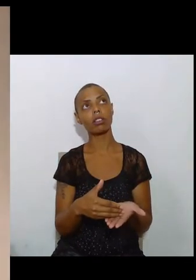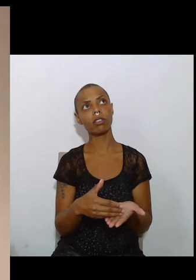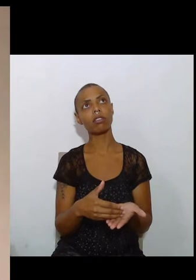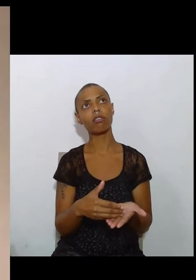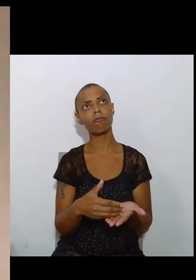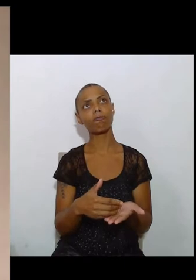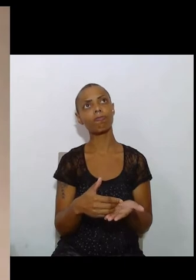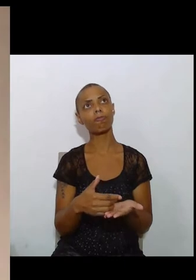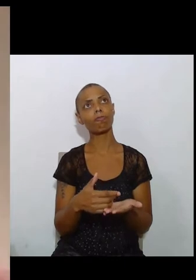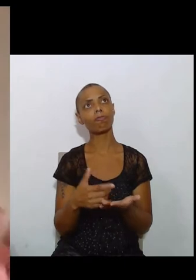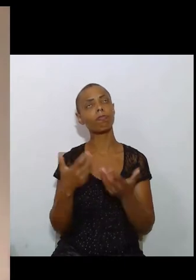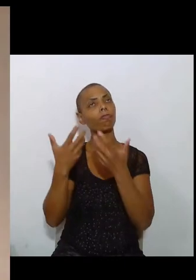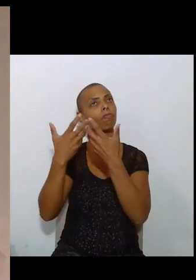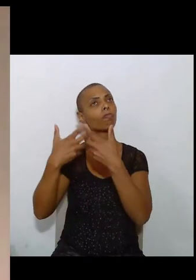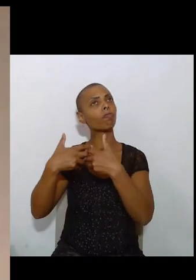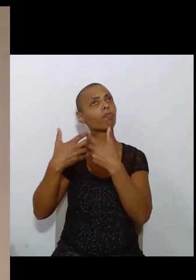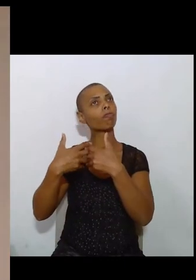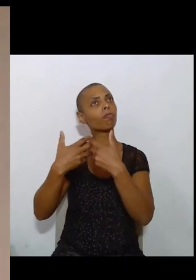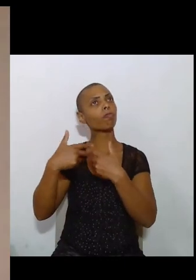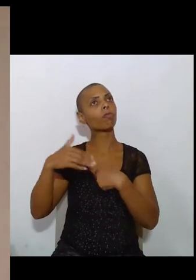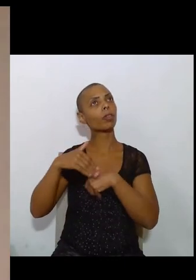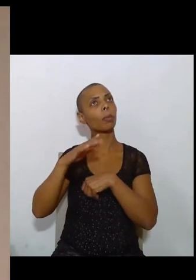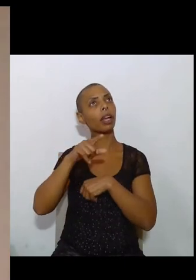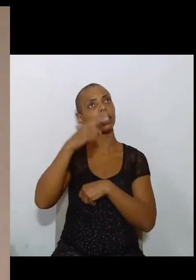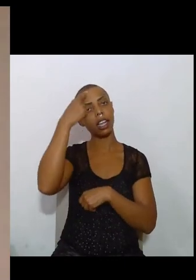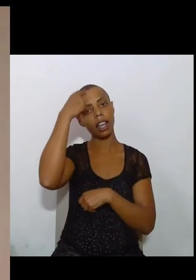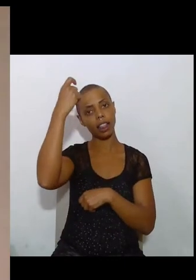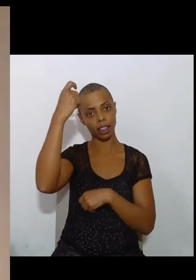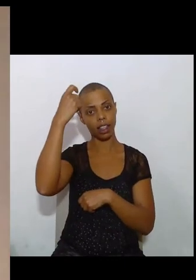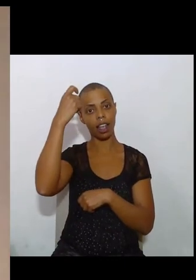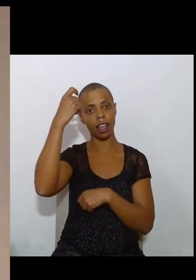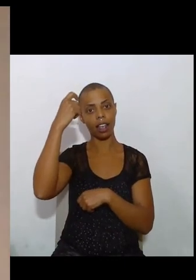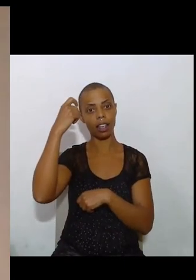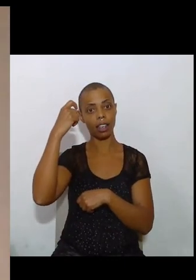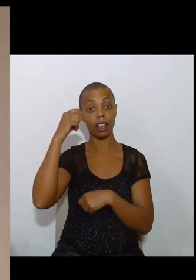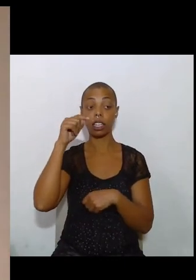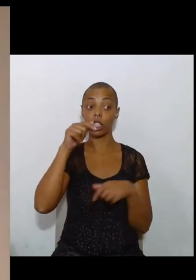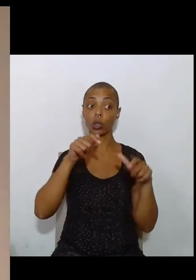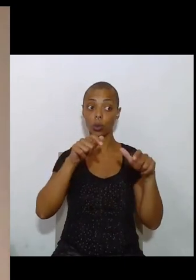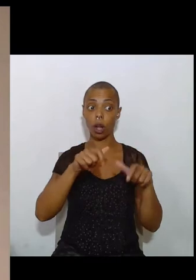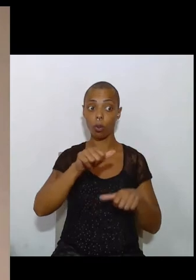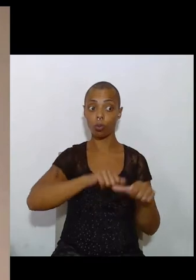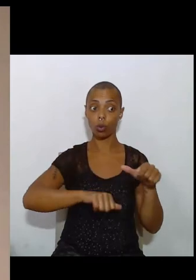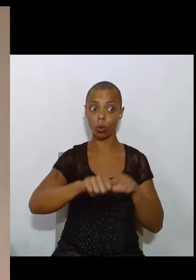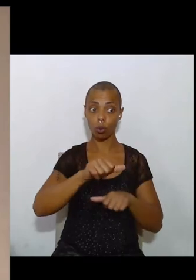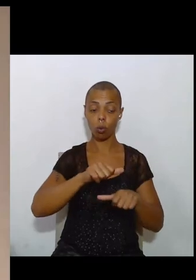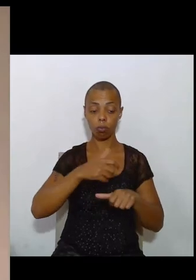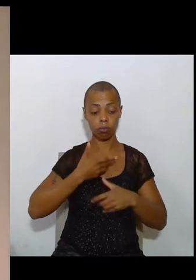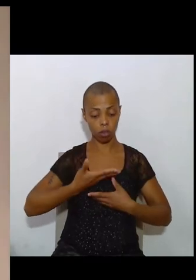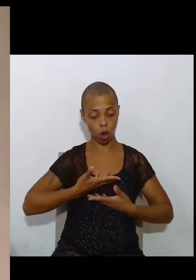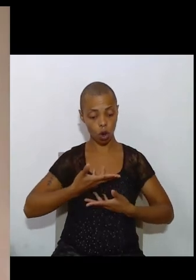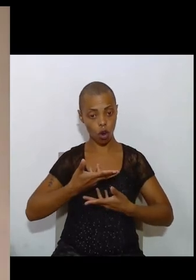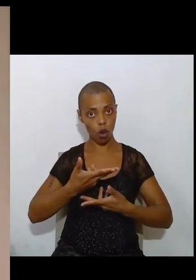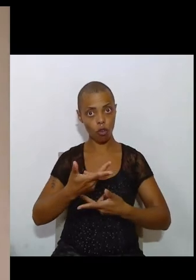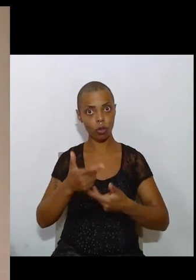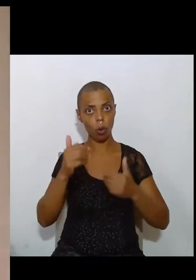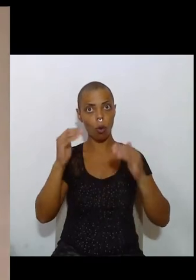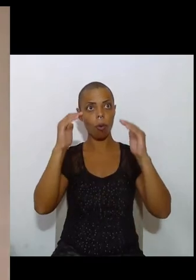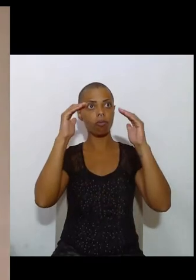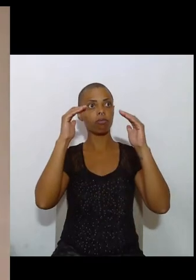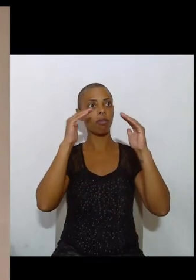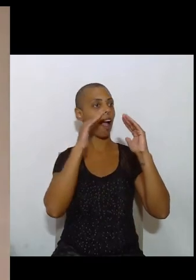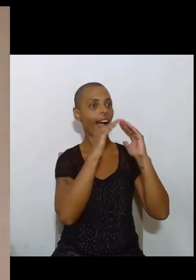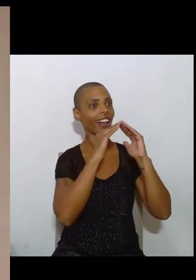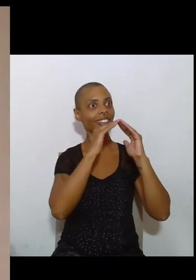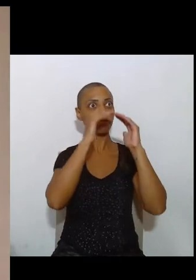and I started to think more about that idea I was